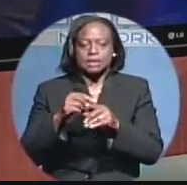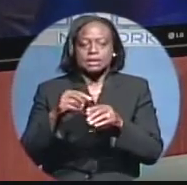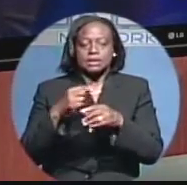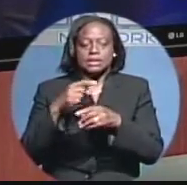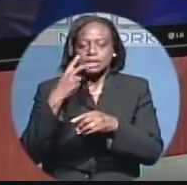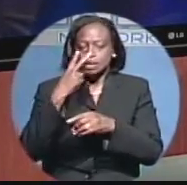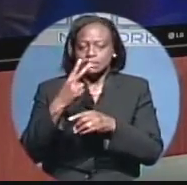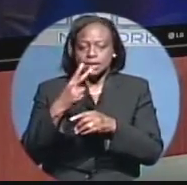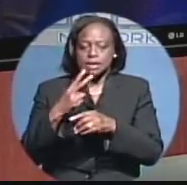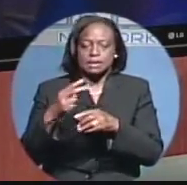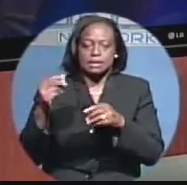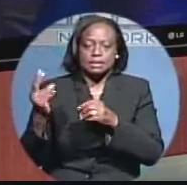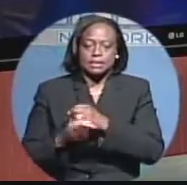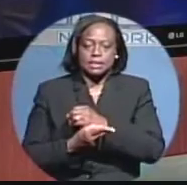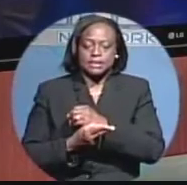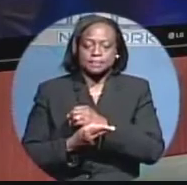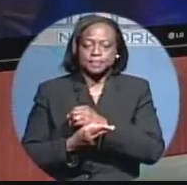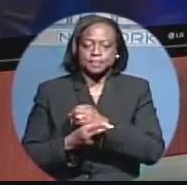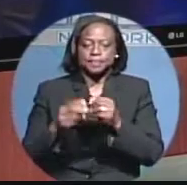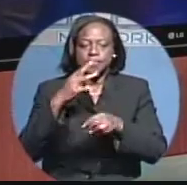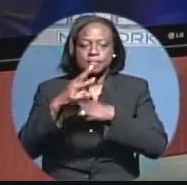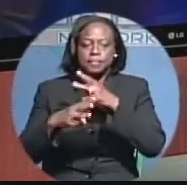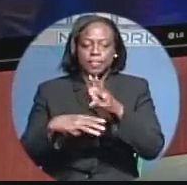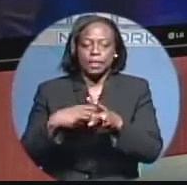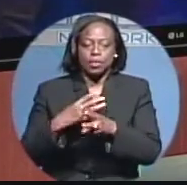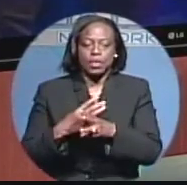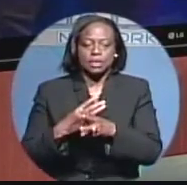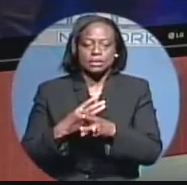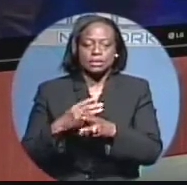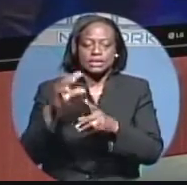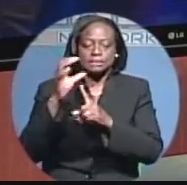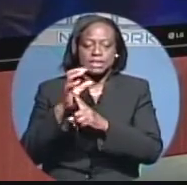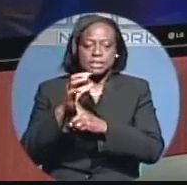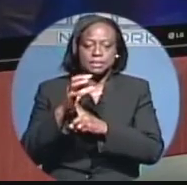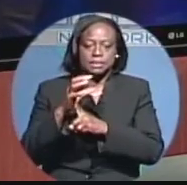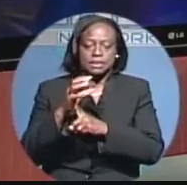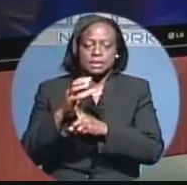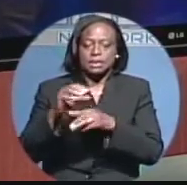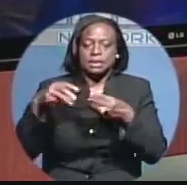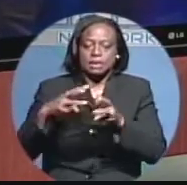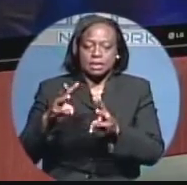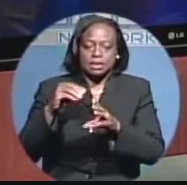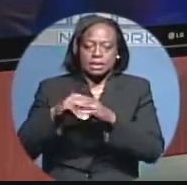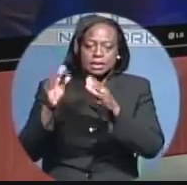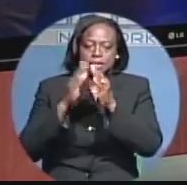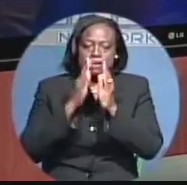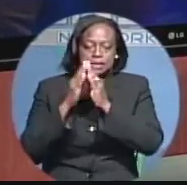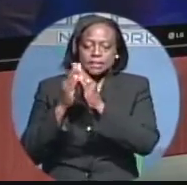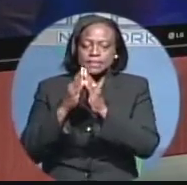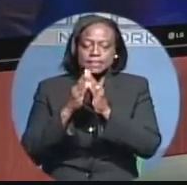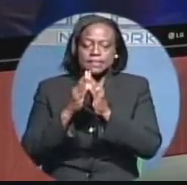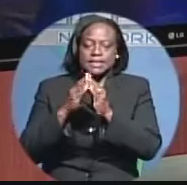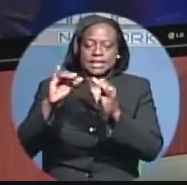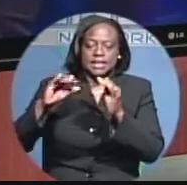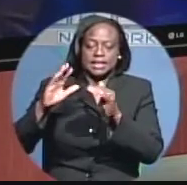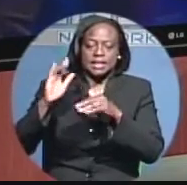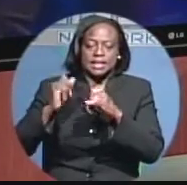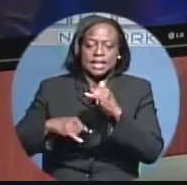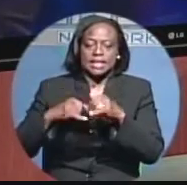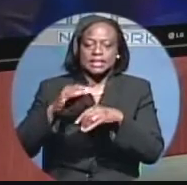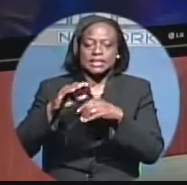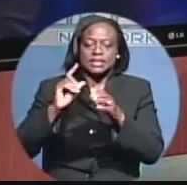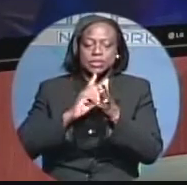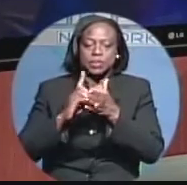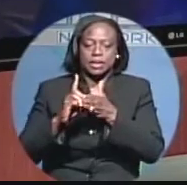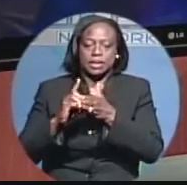Relay Track and Field Championships. While in town last week, IAAF Secretary General Esau Gabriel admitted that with under 2 years to go, it